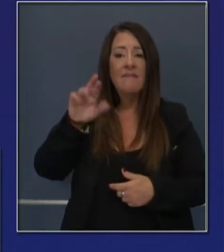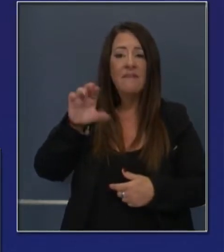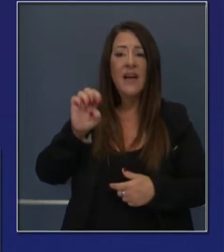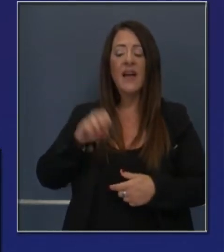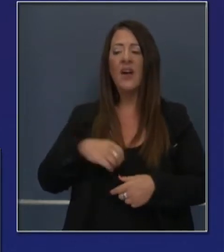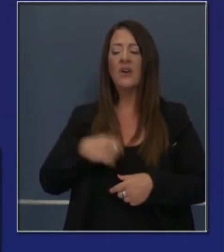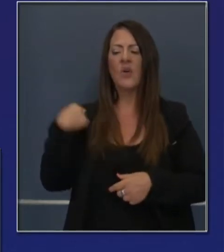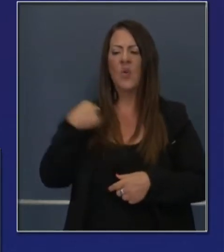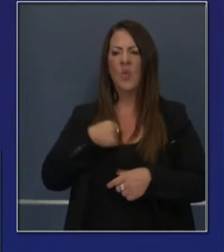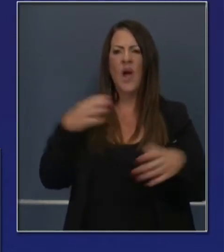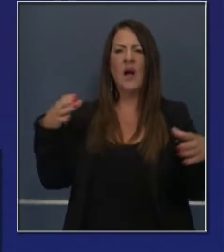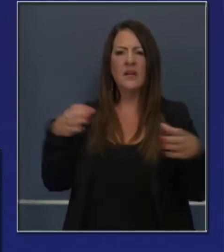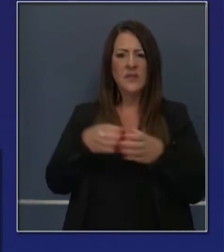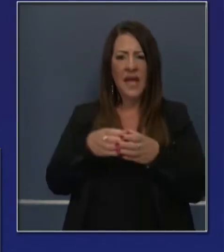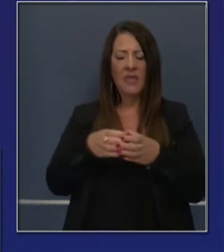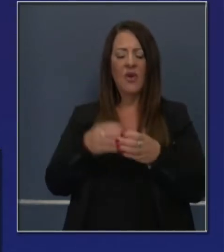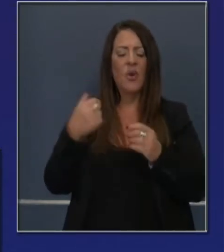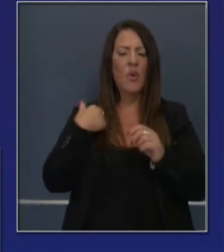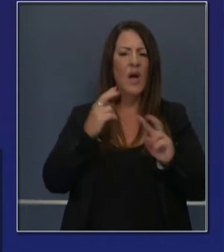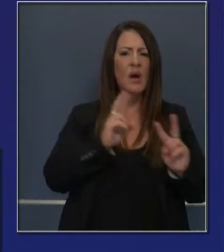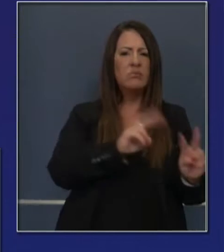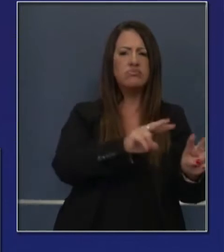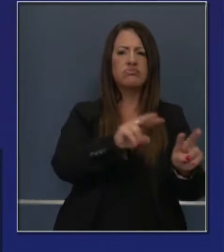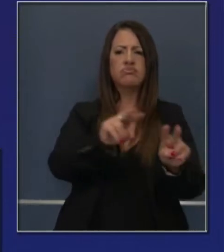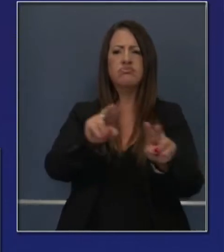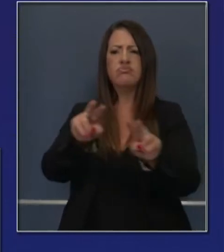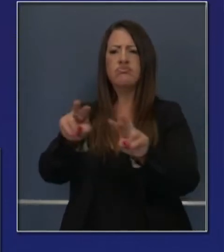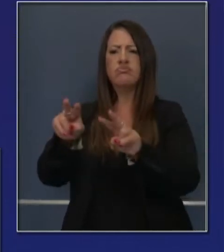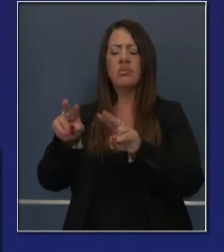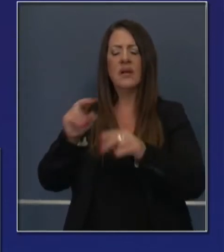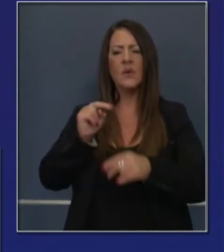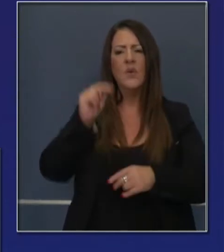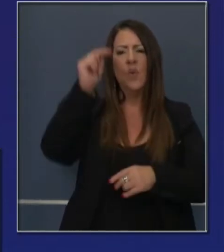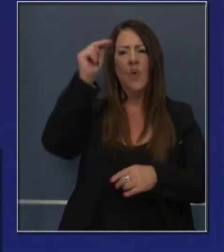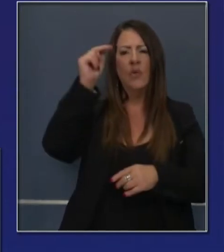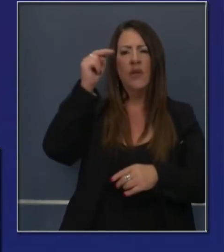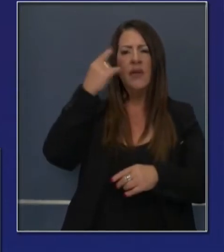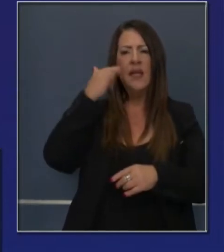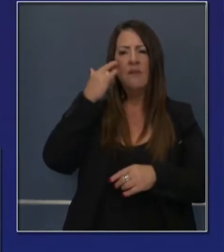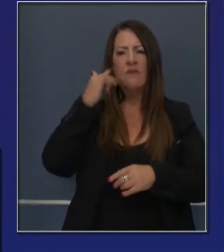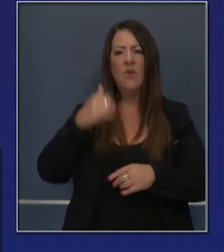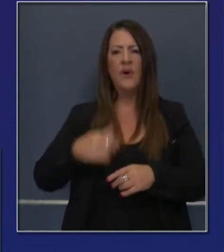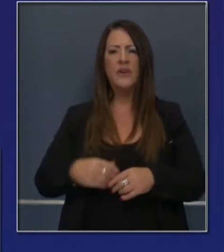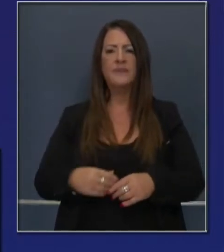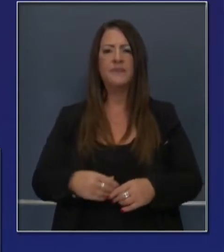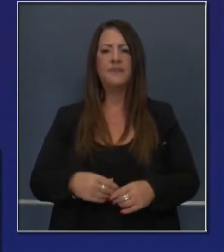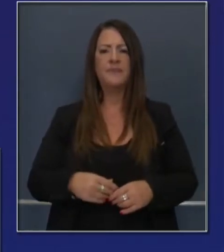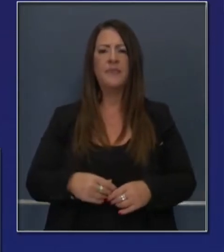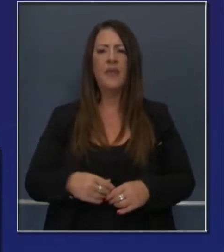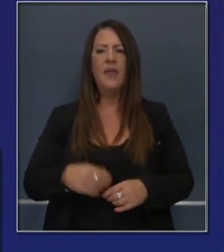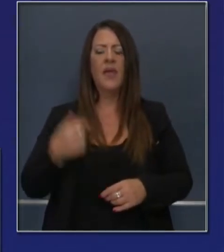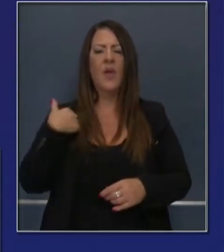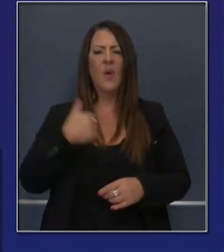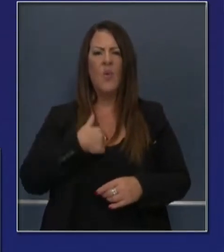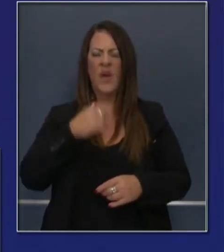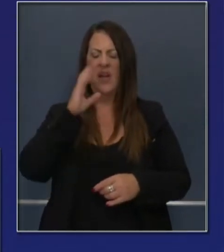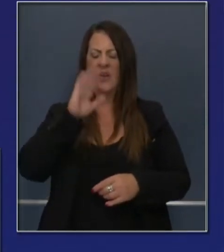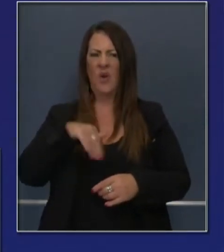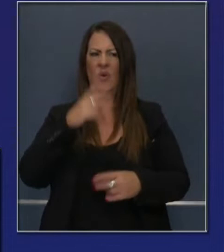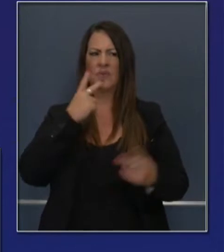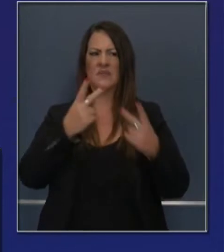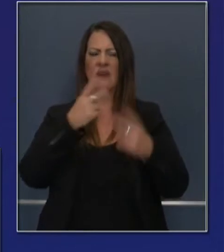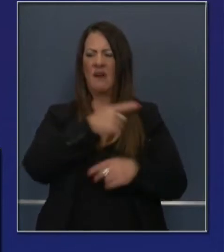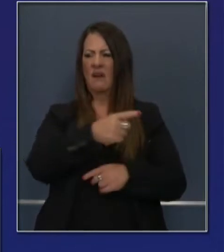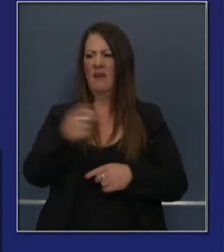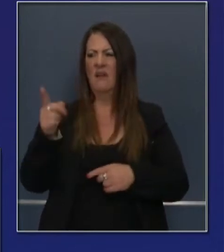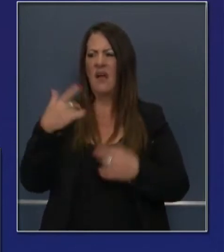a number of other sites throughout Northern California that have been impacted directly by these wildfires. We were out